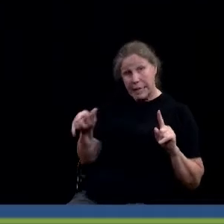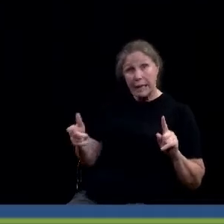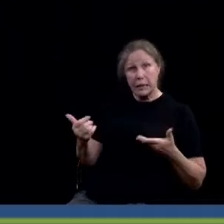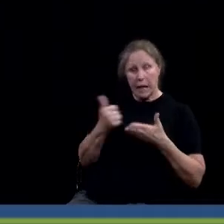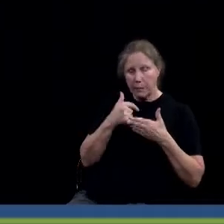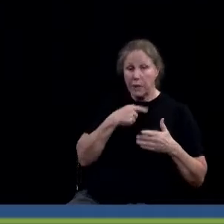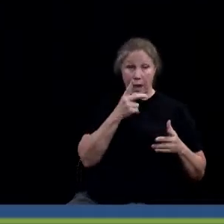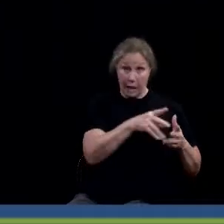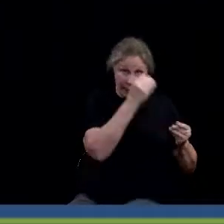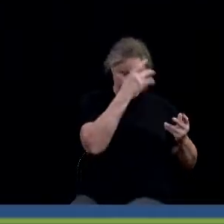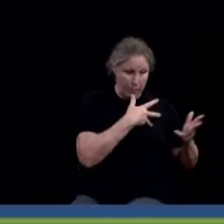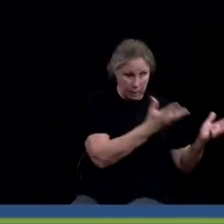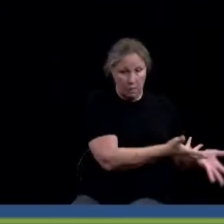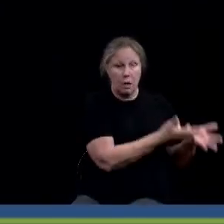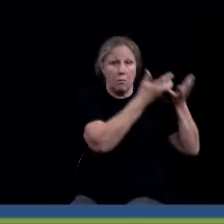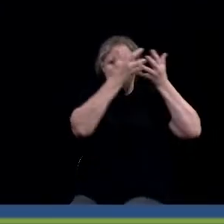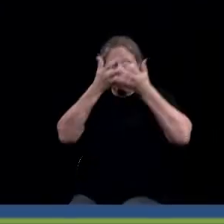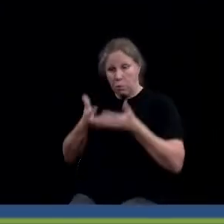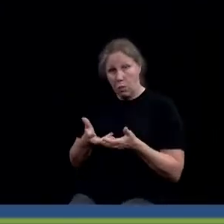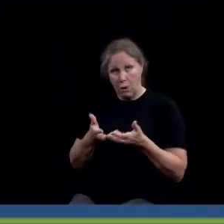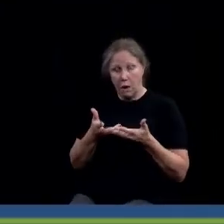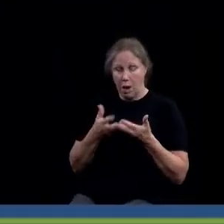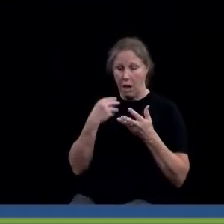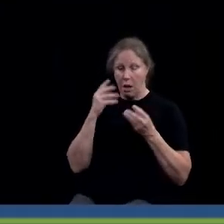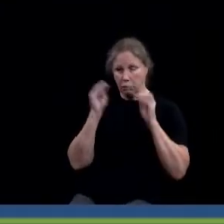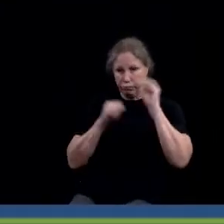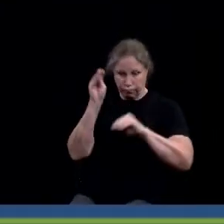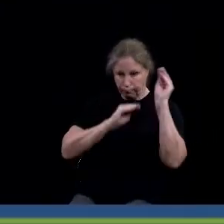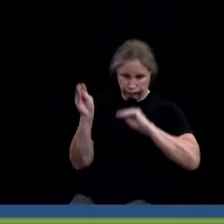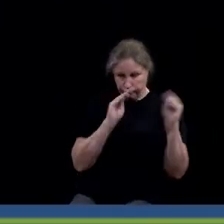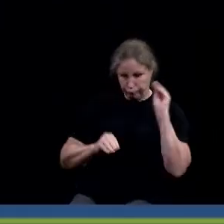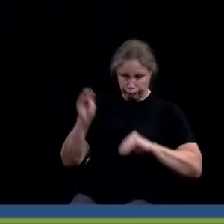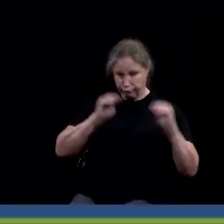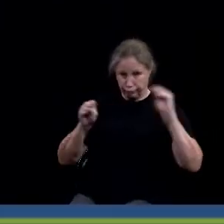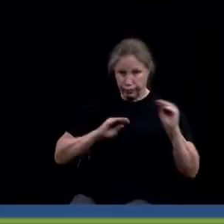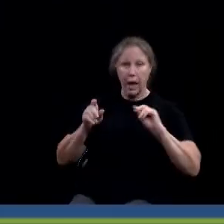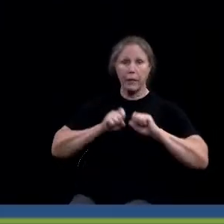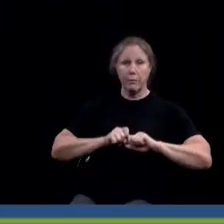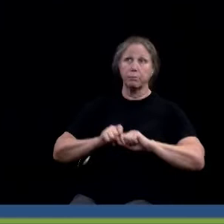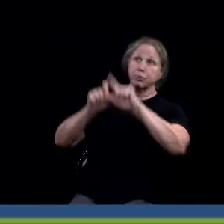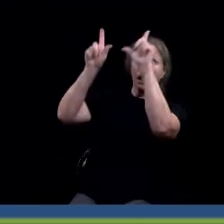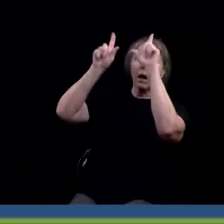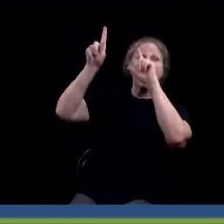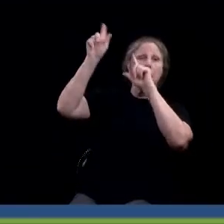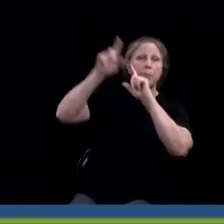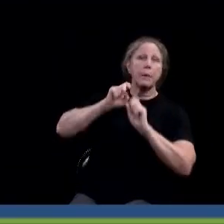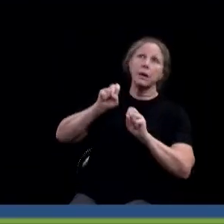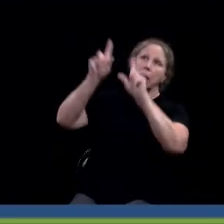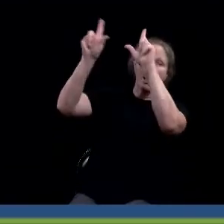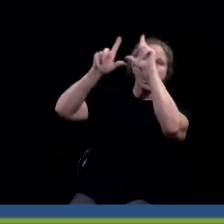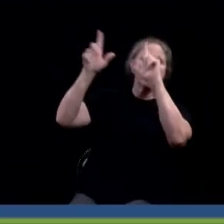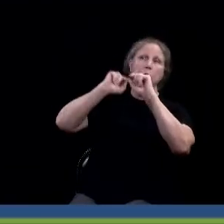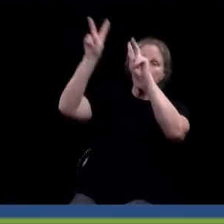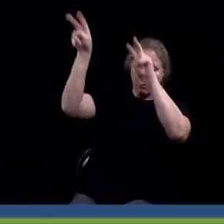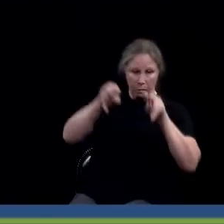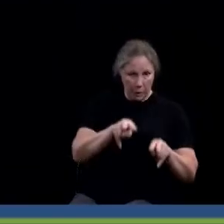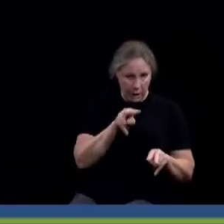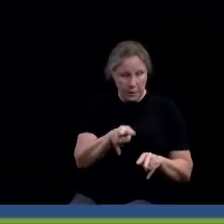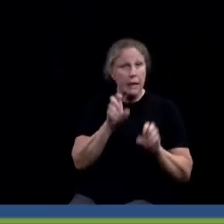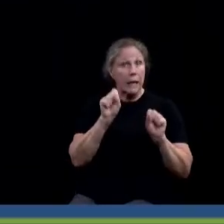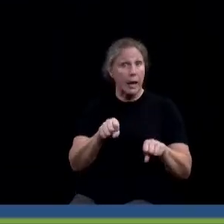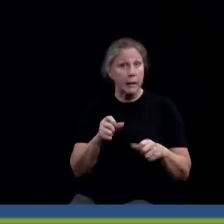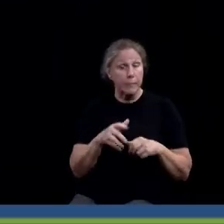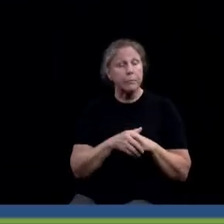it, map it, and then push it out to the cloud to be able to display it on a dashboard online. And there's a lot involved there, but we have some scripts that